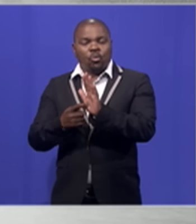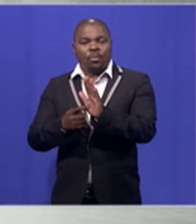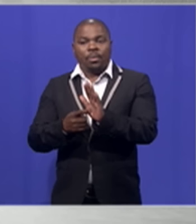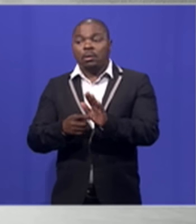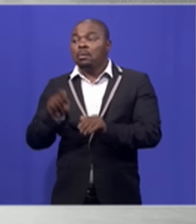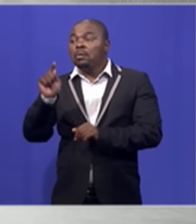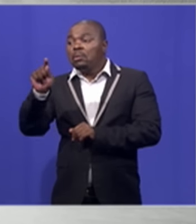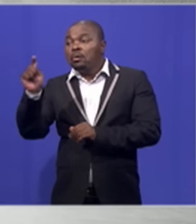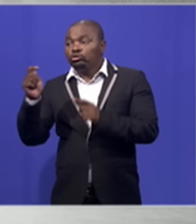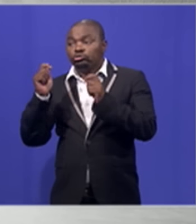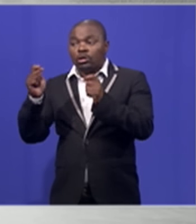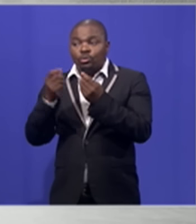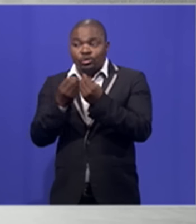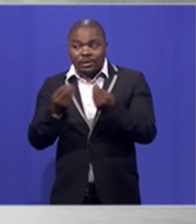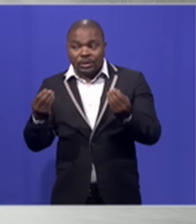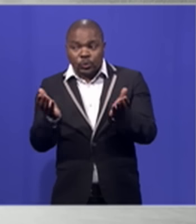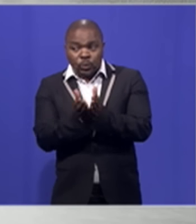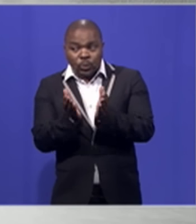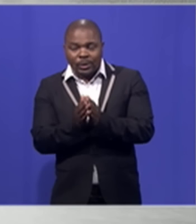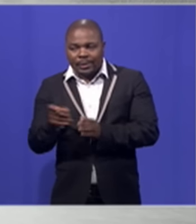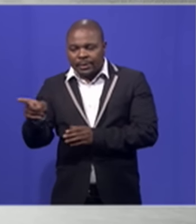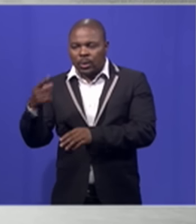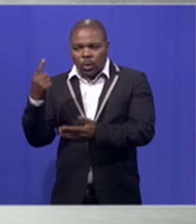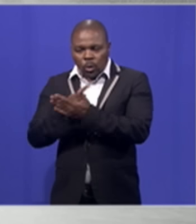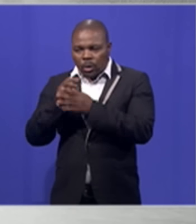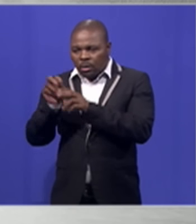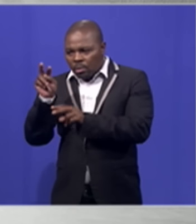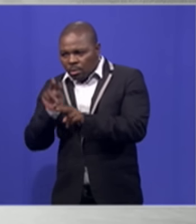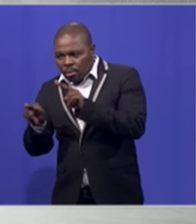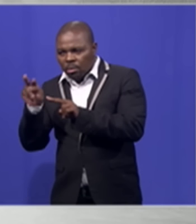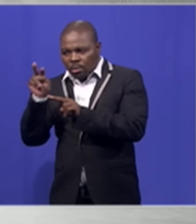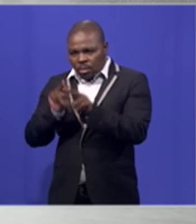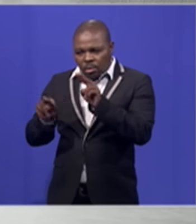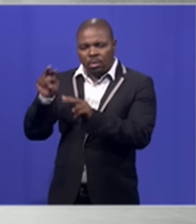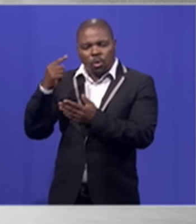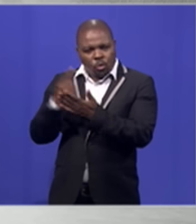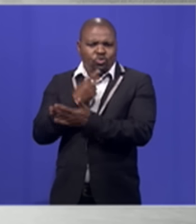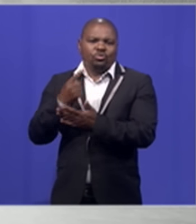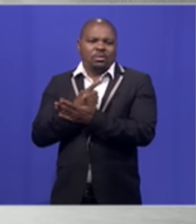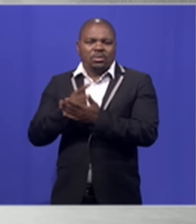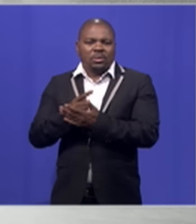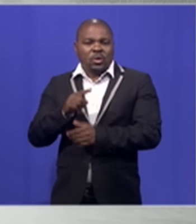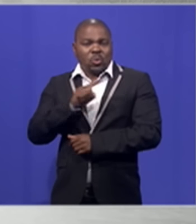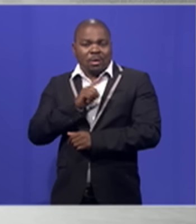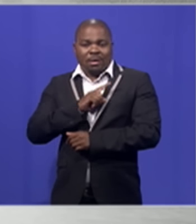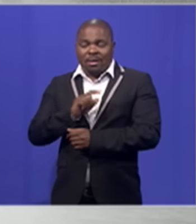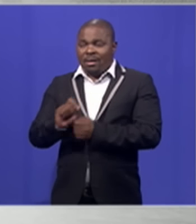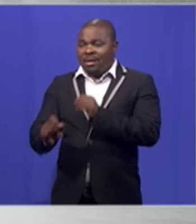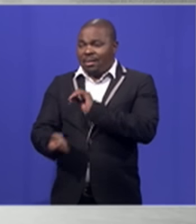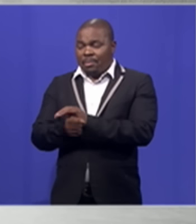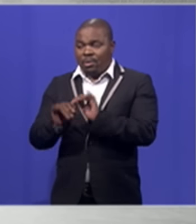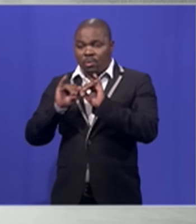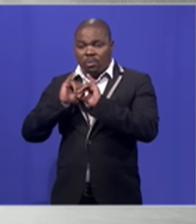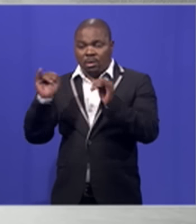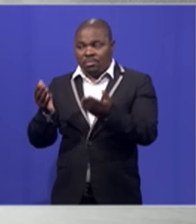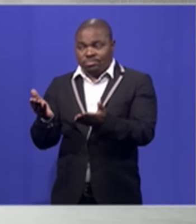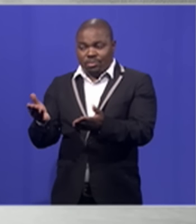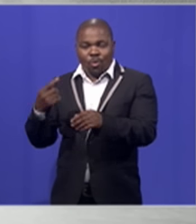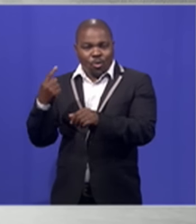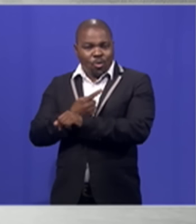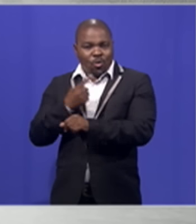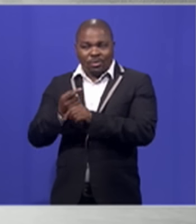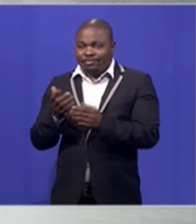go sepetša barutwana di lekolwa nako le nako go efoga dipšišamare tše di tšwelago pele